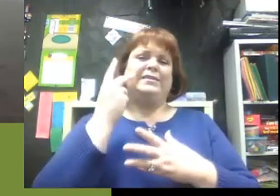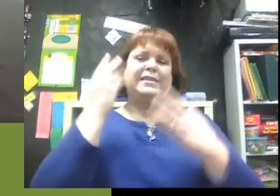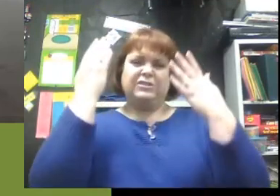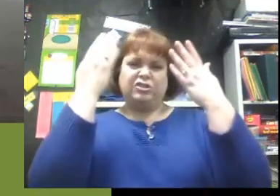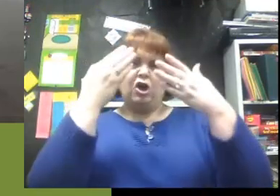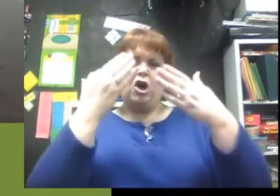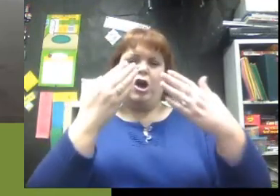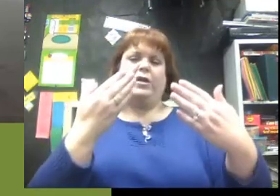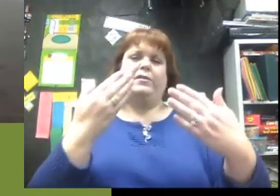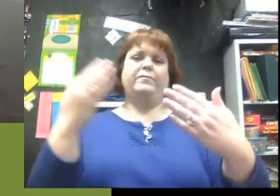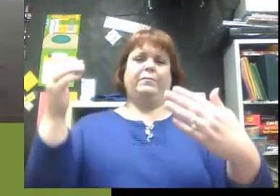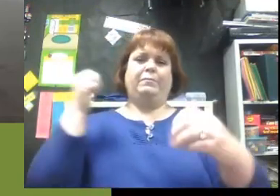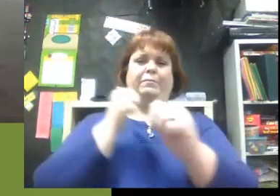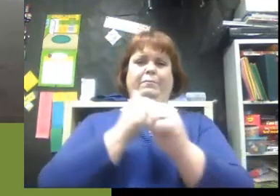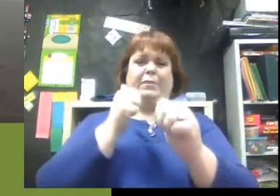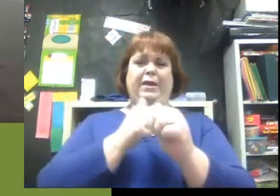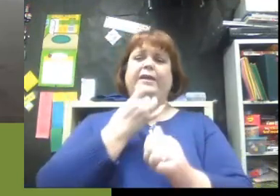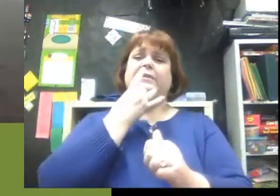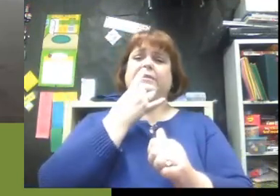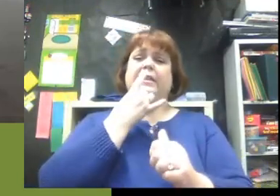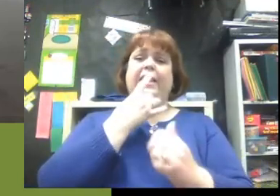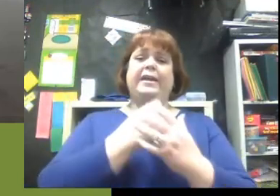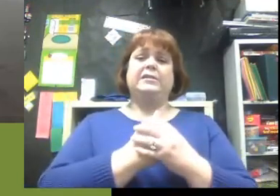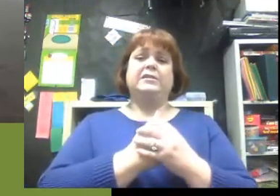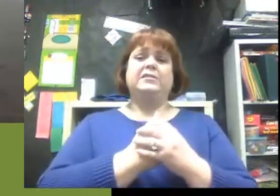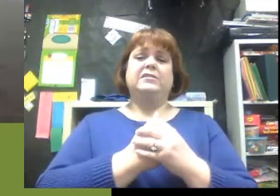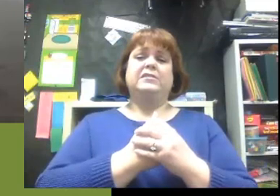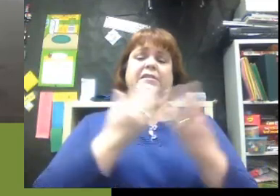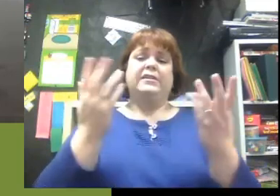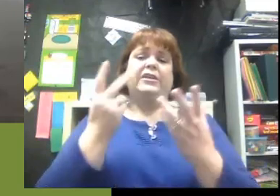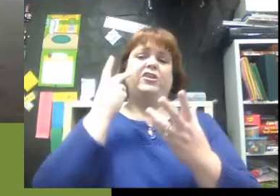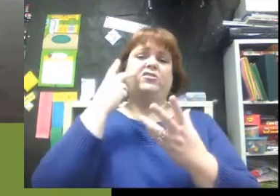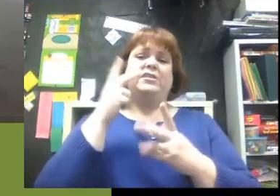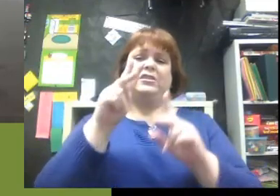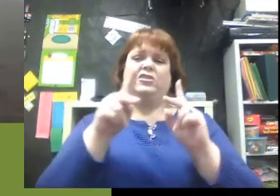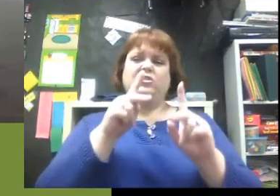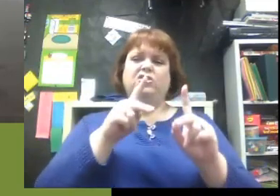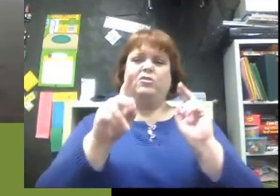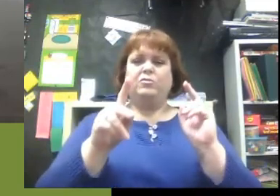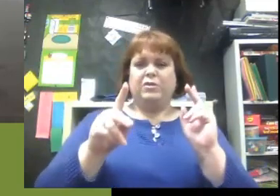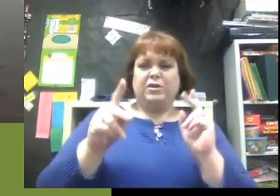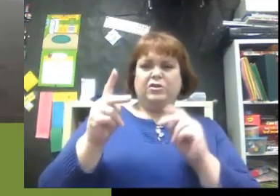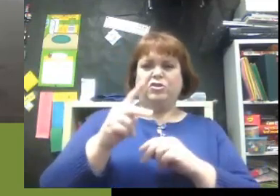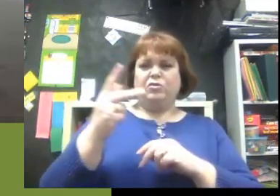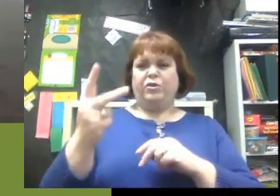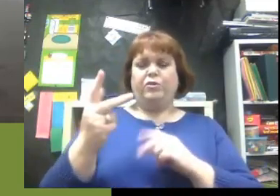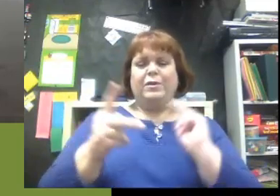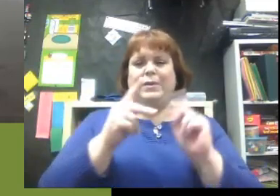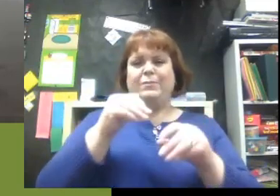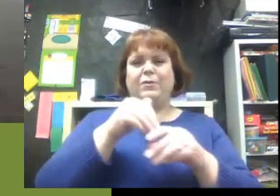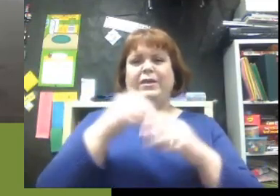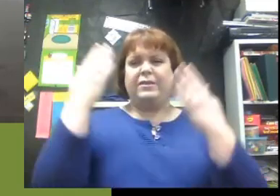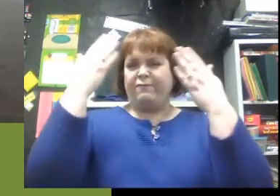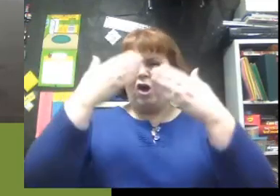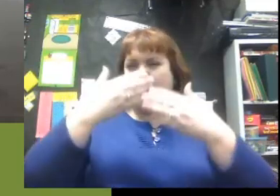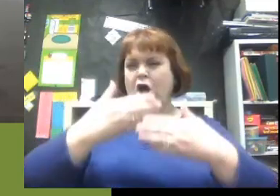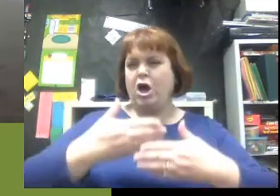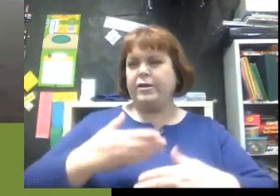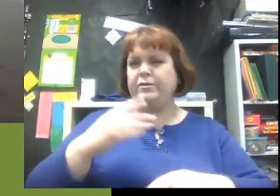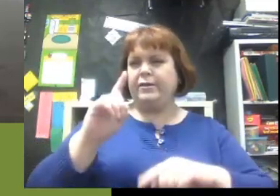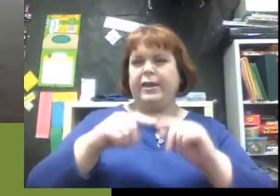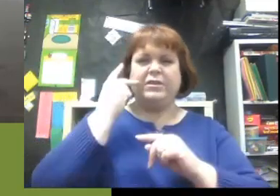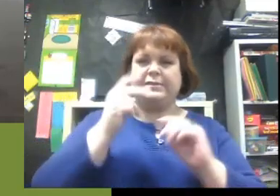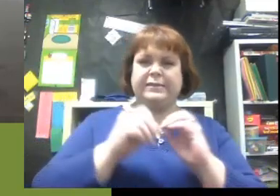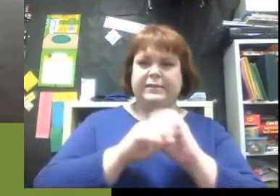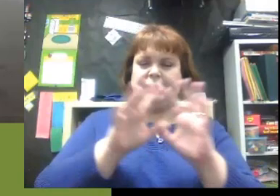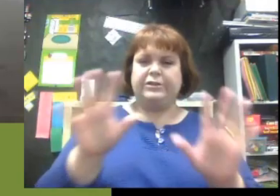it's dark behind its light. Here you see two or three people in the fog, can't